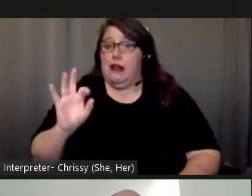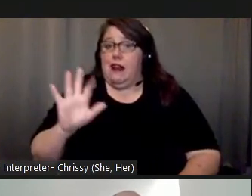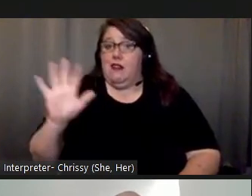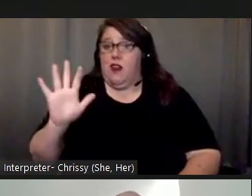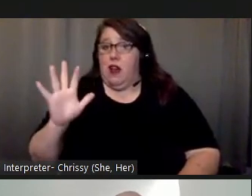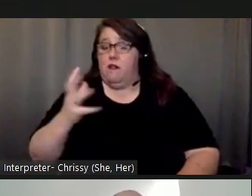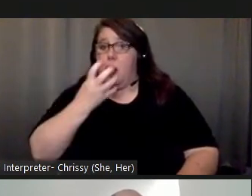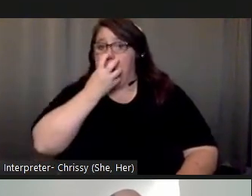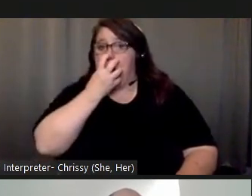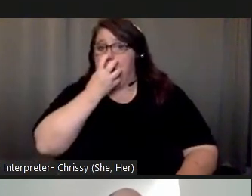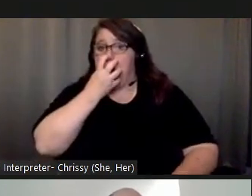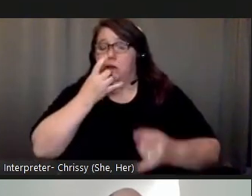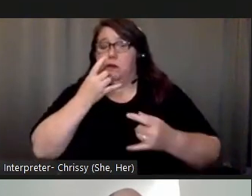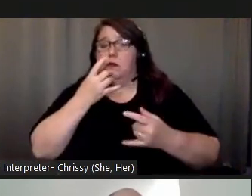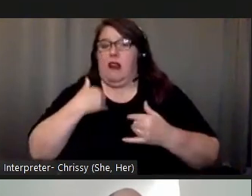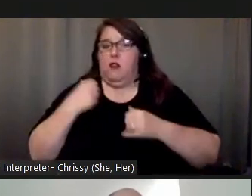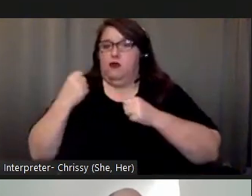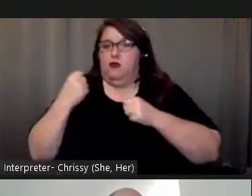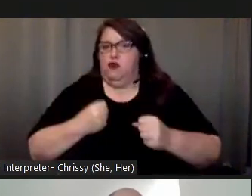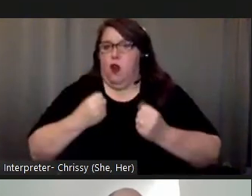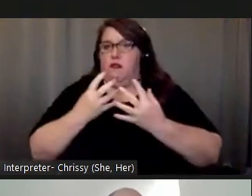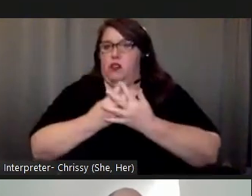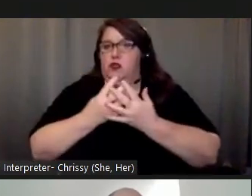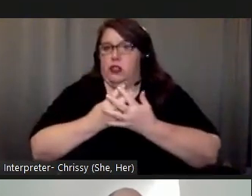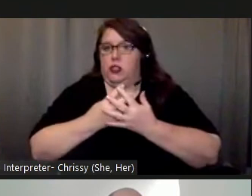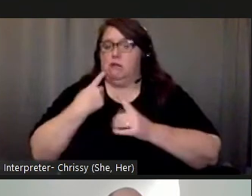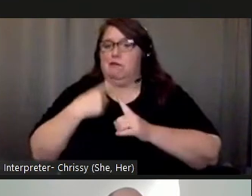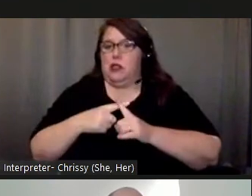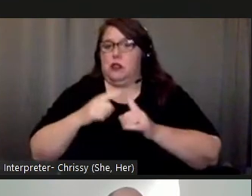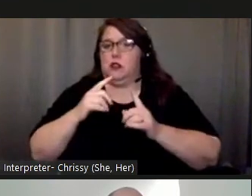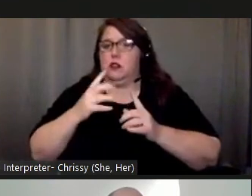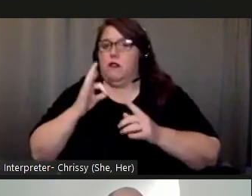face, has both strong filtration and a great fit.